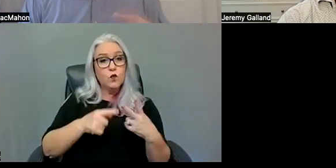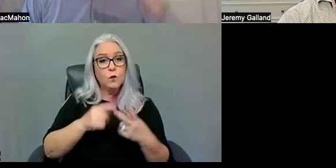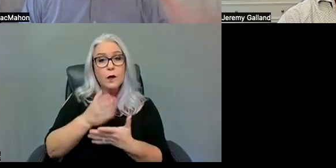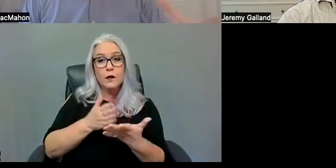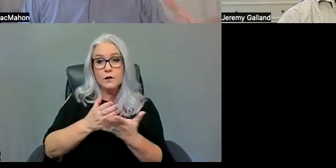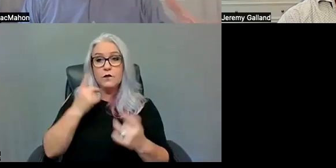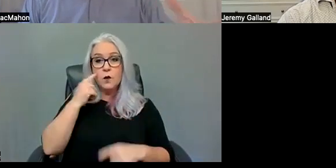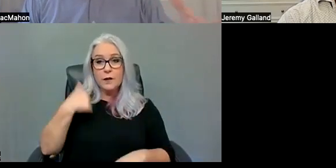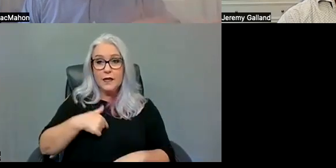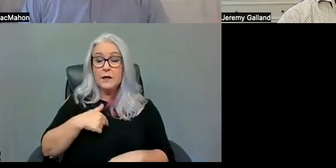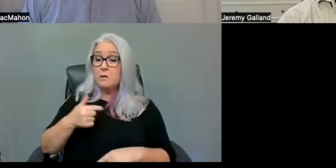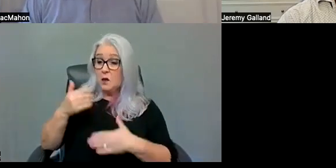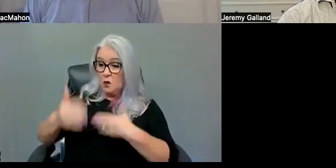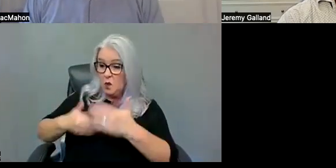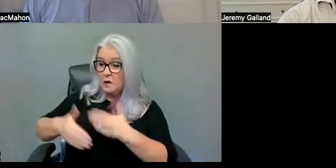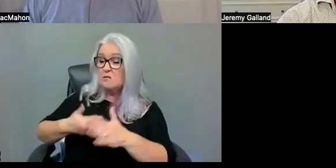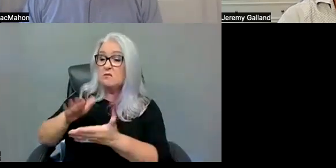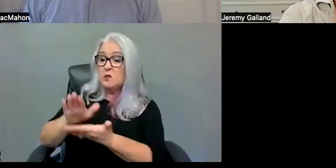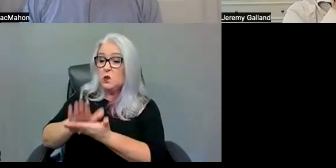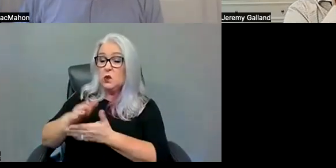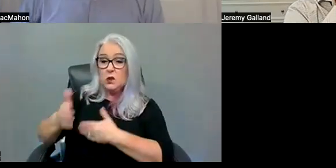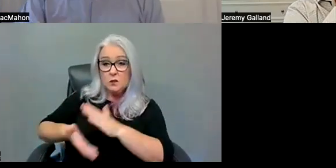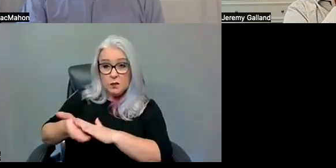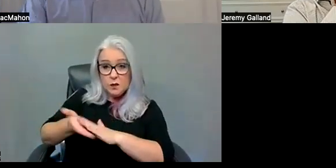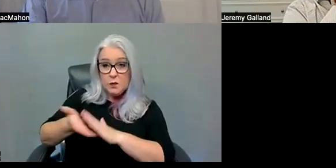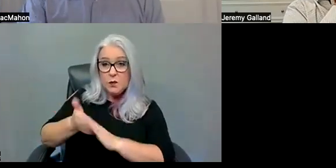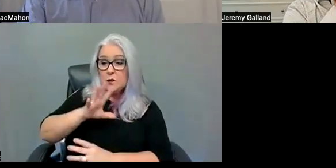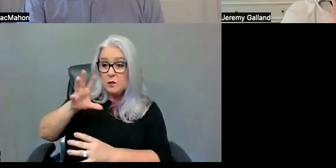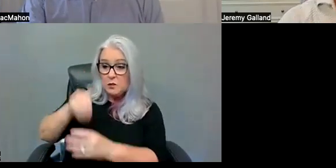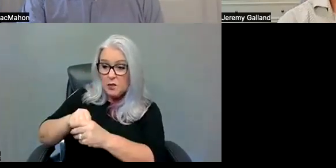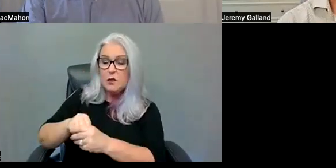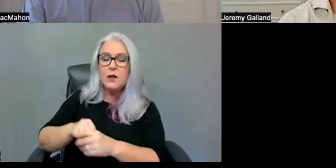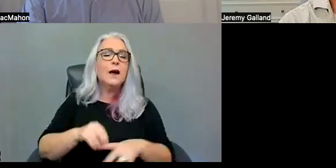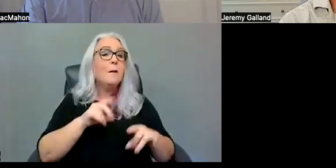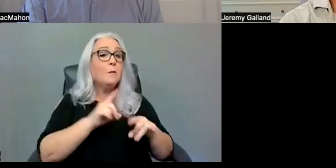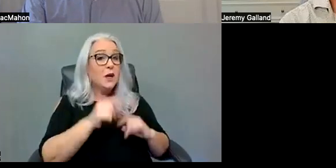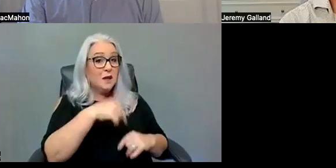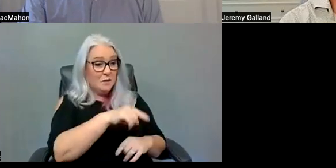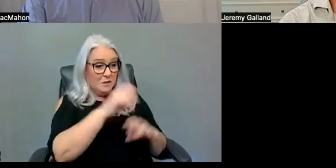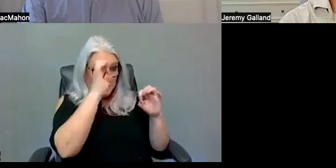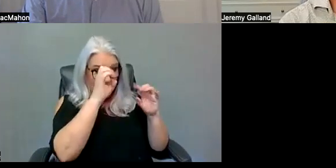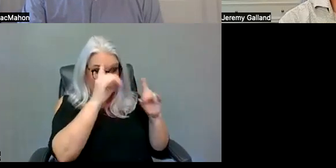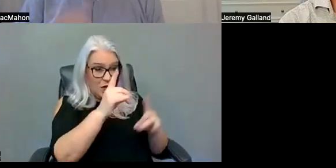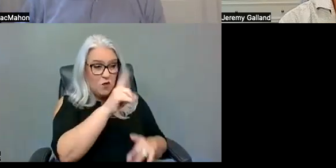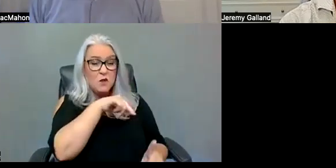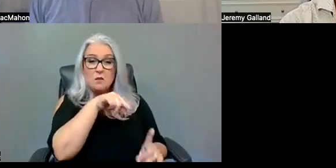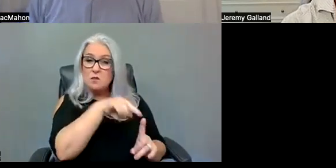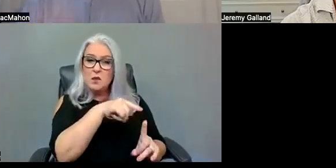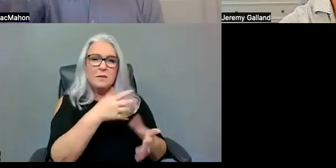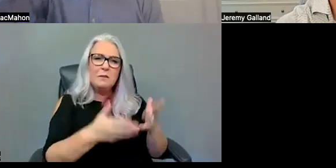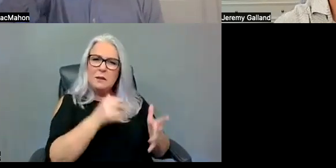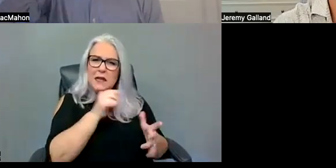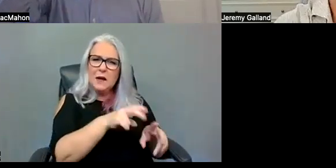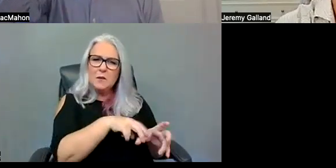say operationally, lots of input, academically less so. Okay, thank you. Jeremy